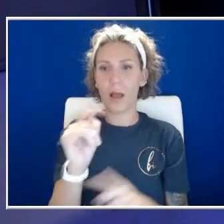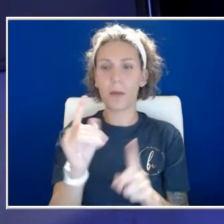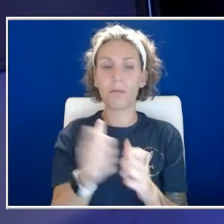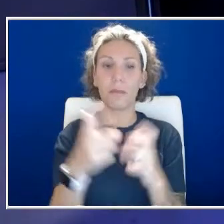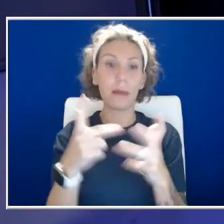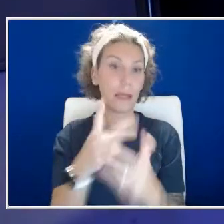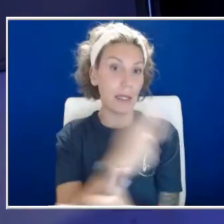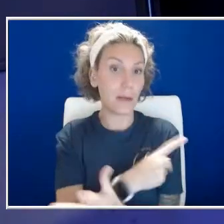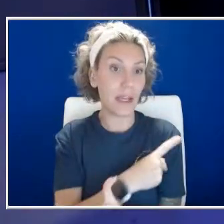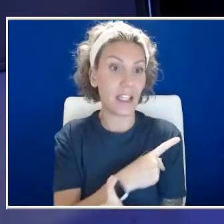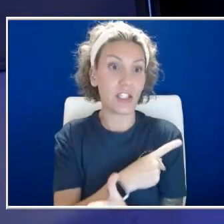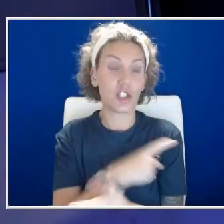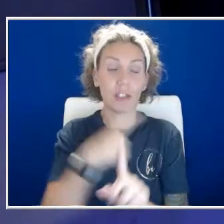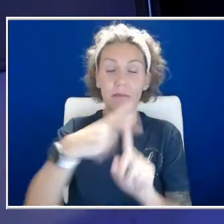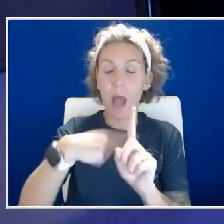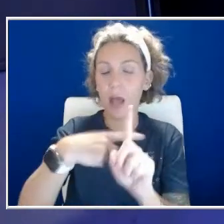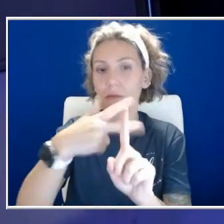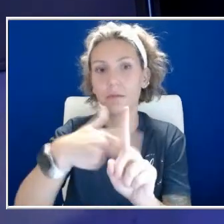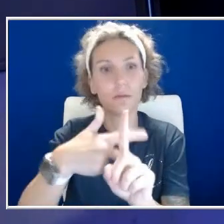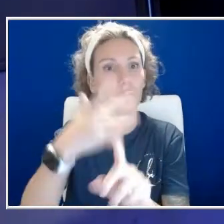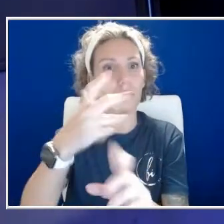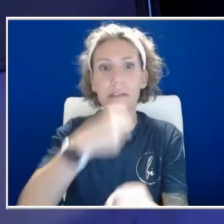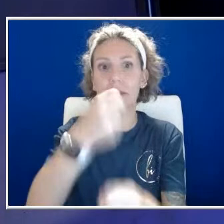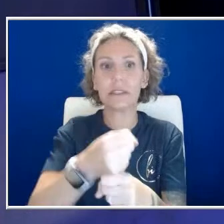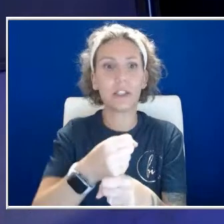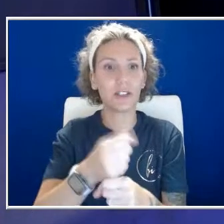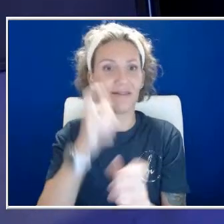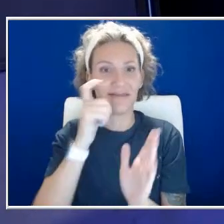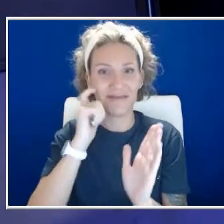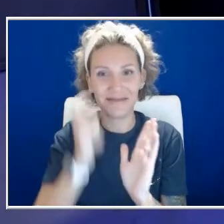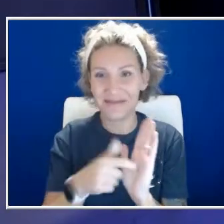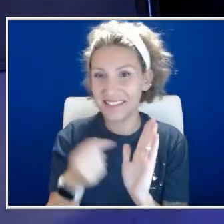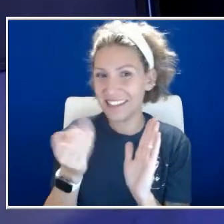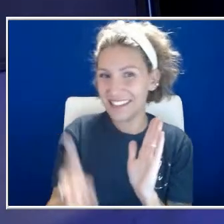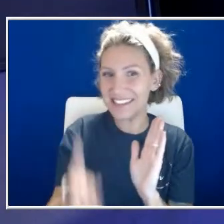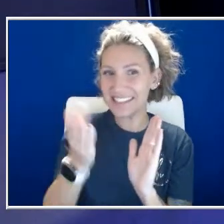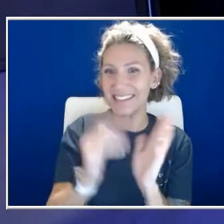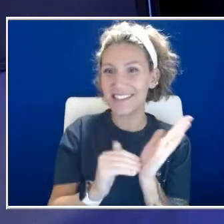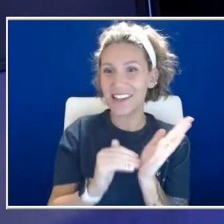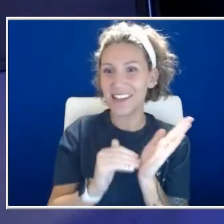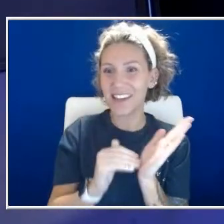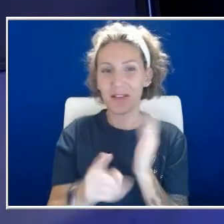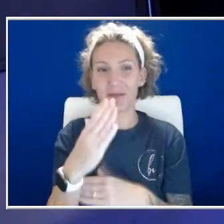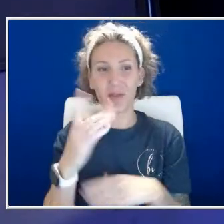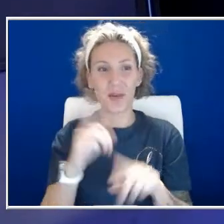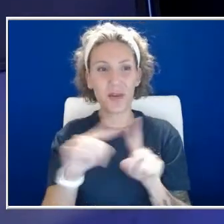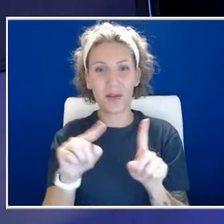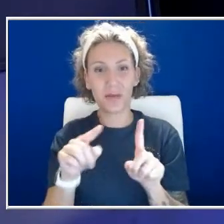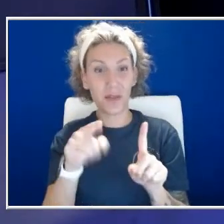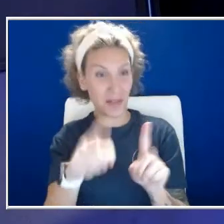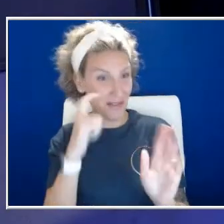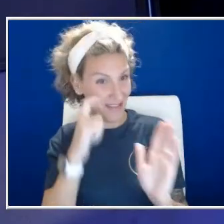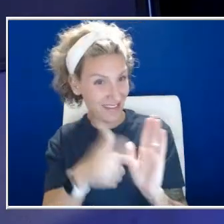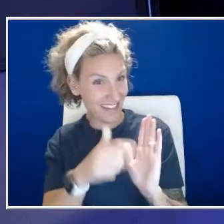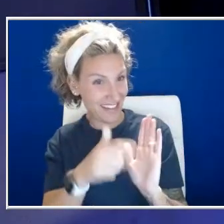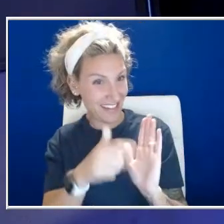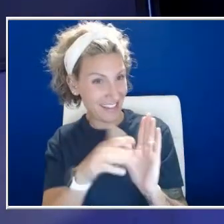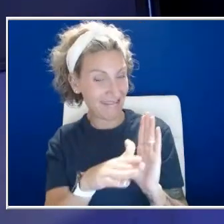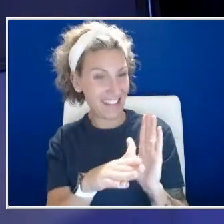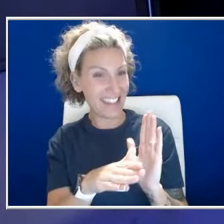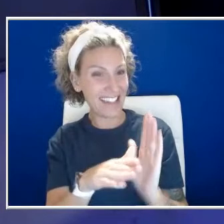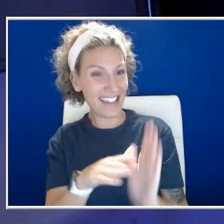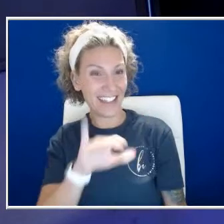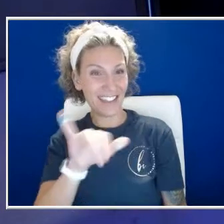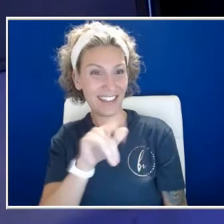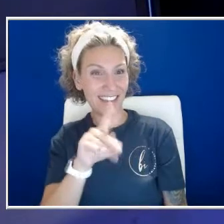years recovering. Lori, you didn't recognize Dr. Ebersol this morning, but one person you did recognize was Yes. Jamie. Jamie,